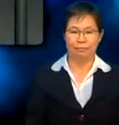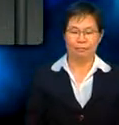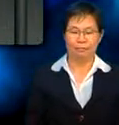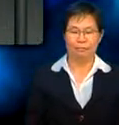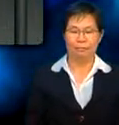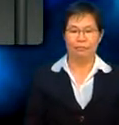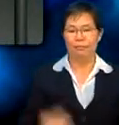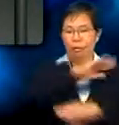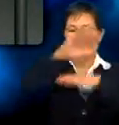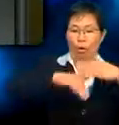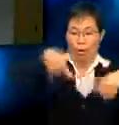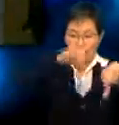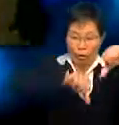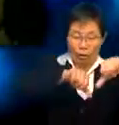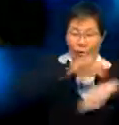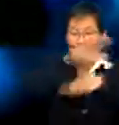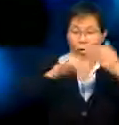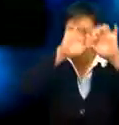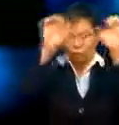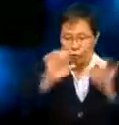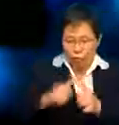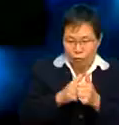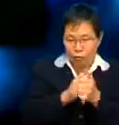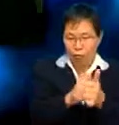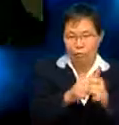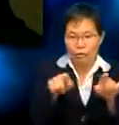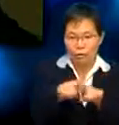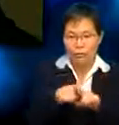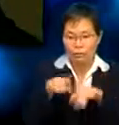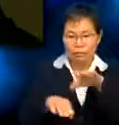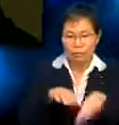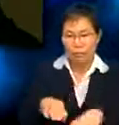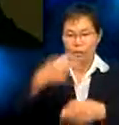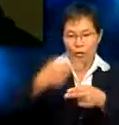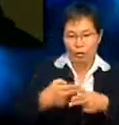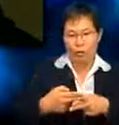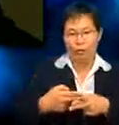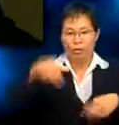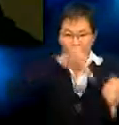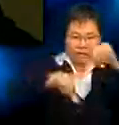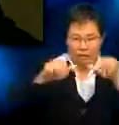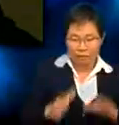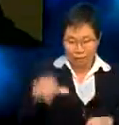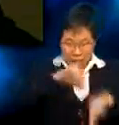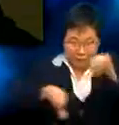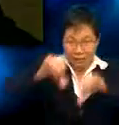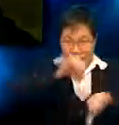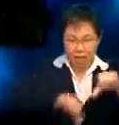All the experiments will follow the same steps or patterns that we call scientific investigation.